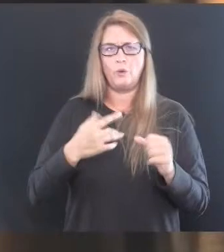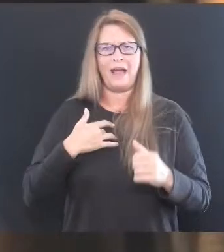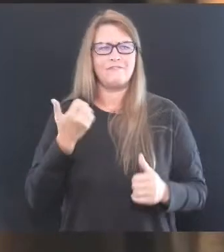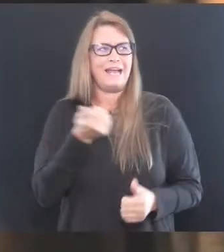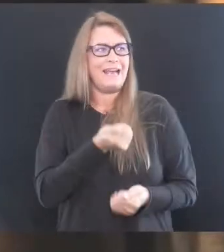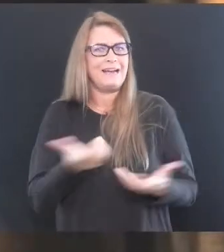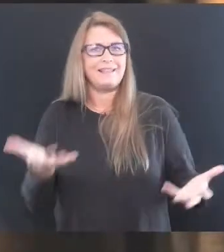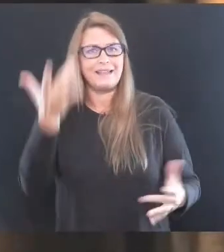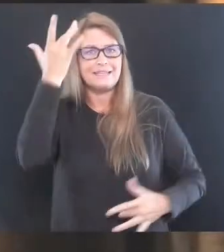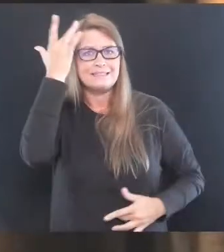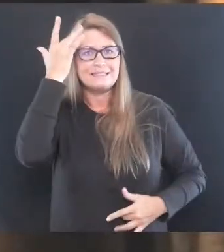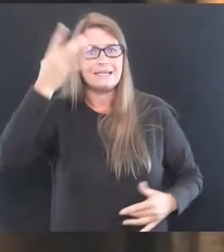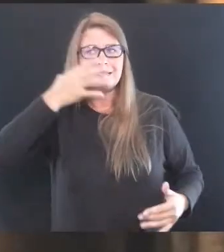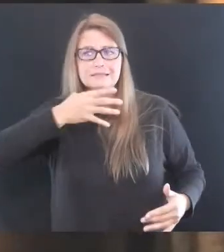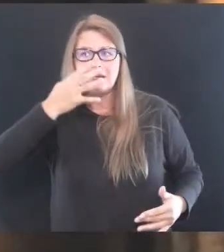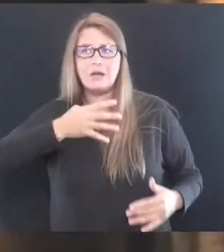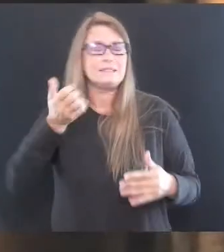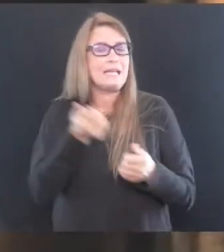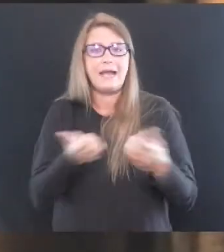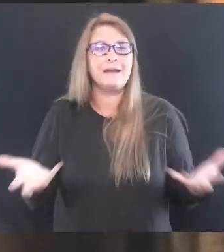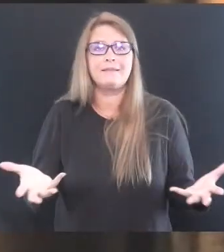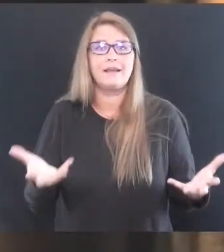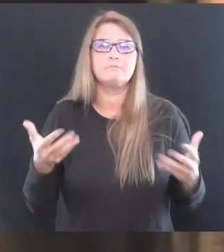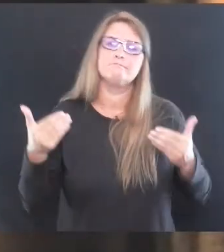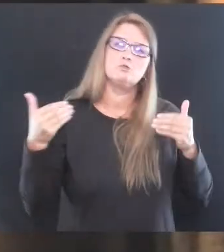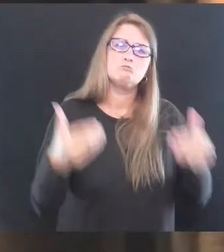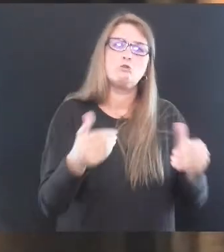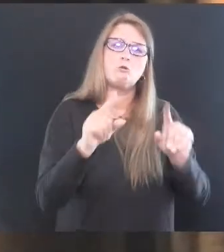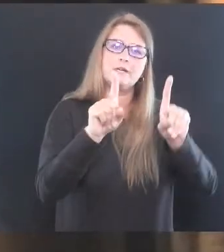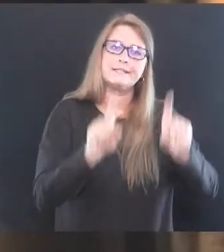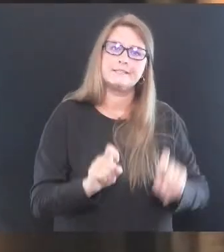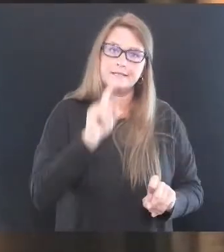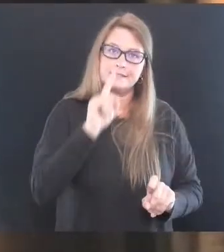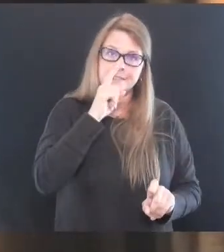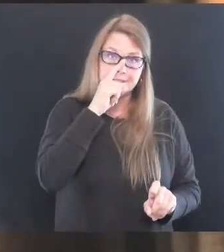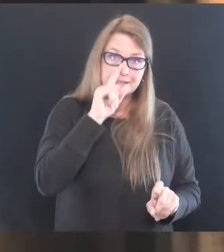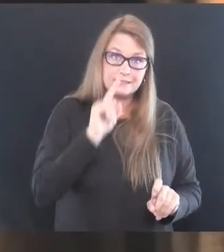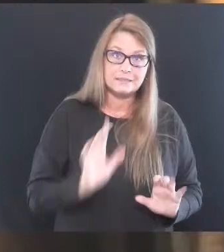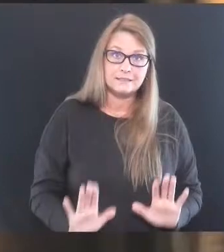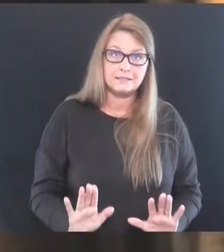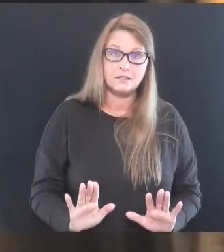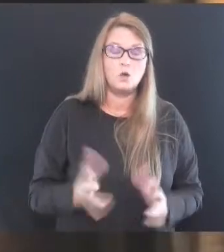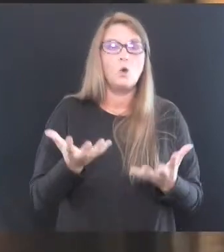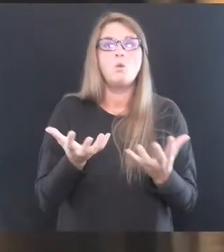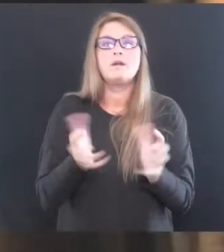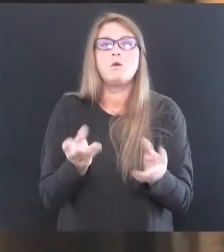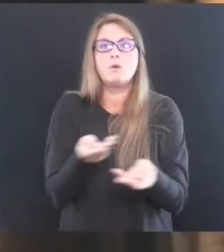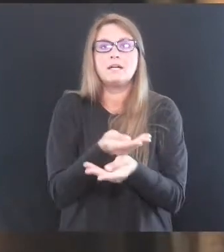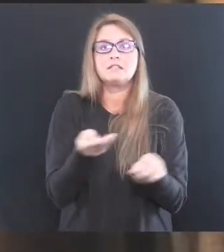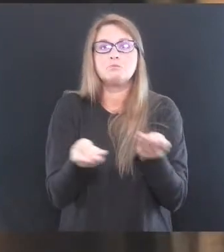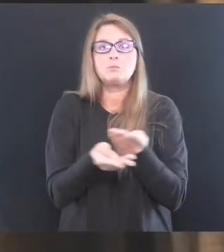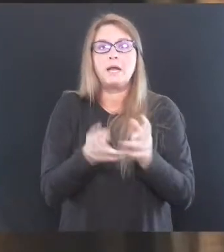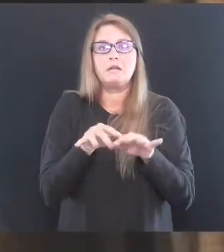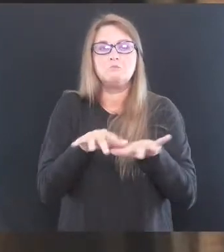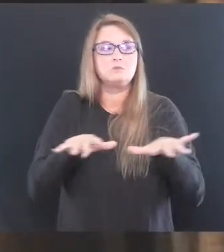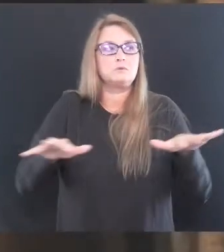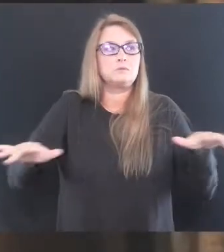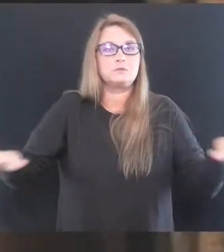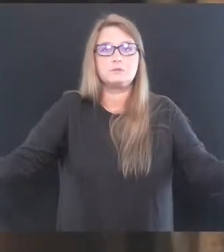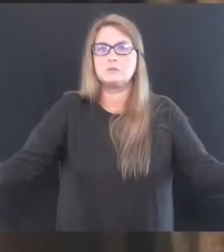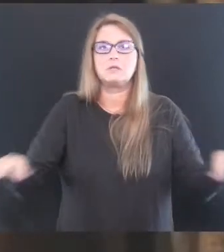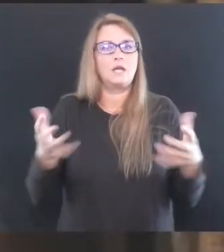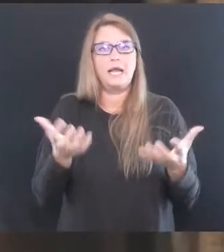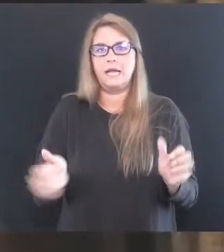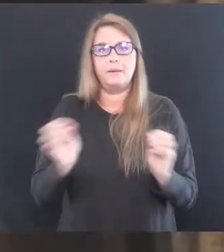please get tested. We want to make sure that we are not spreading this illness right now any more than